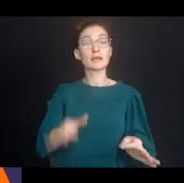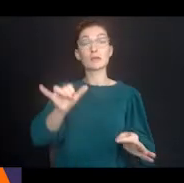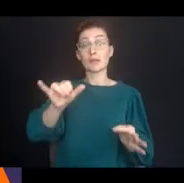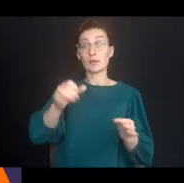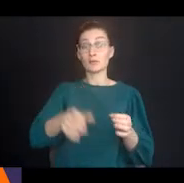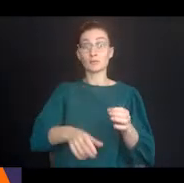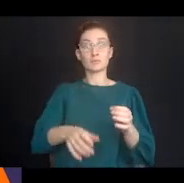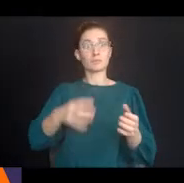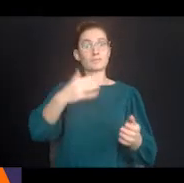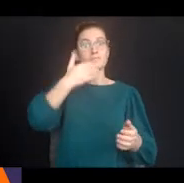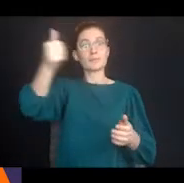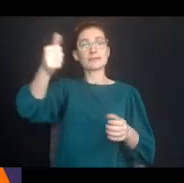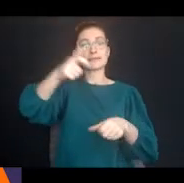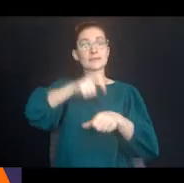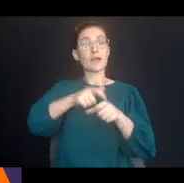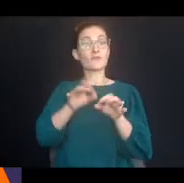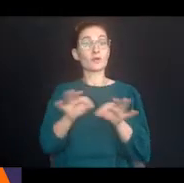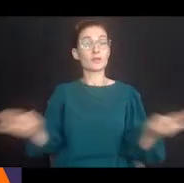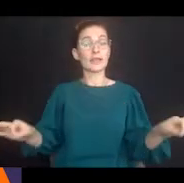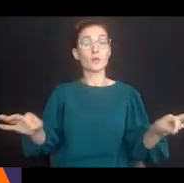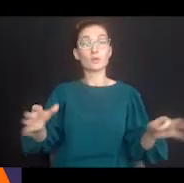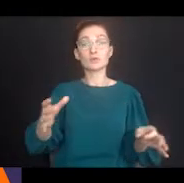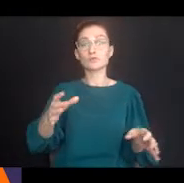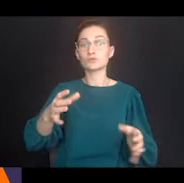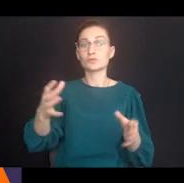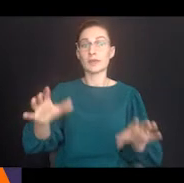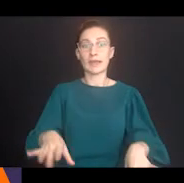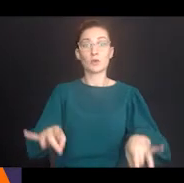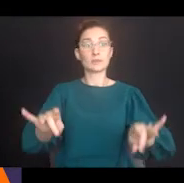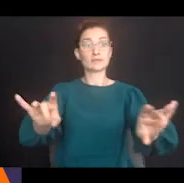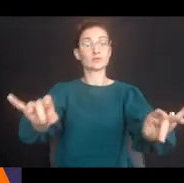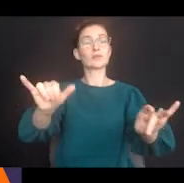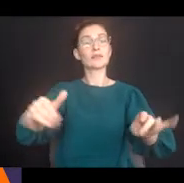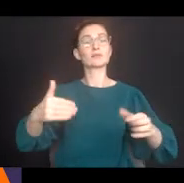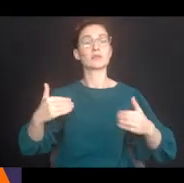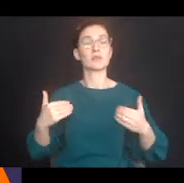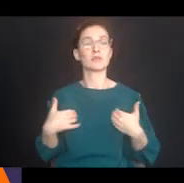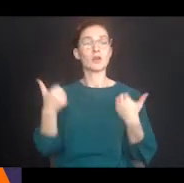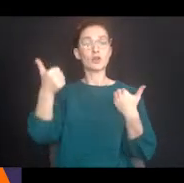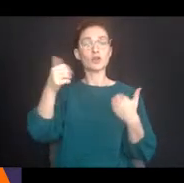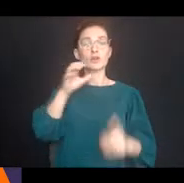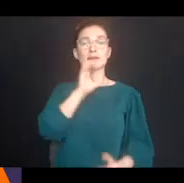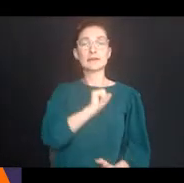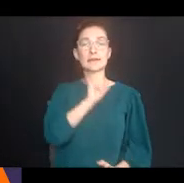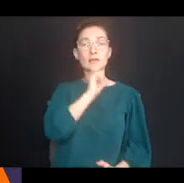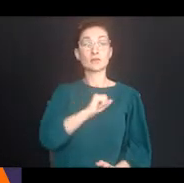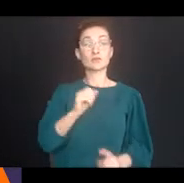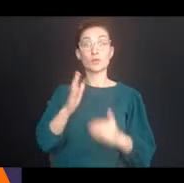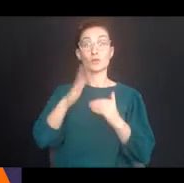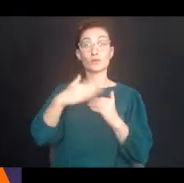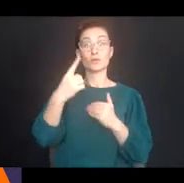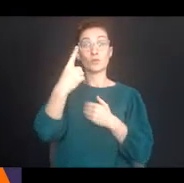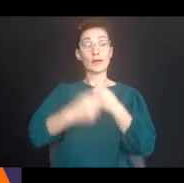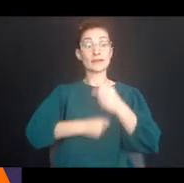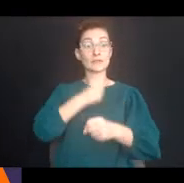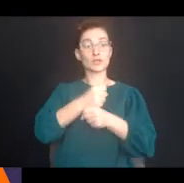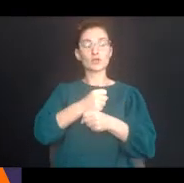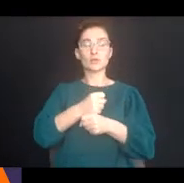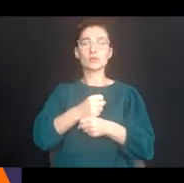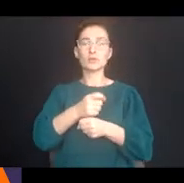the optimum time for language acquisition is at a younger age than the student's present age, more than 1 year